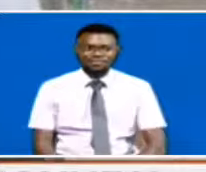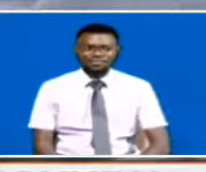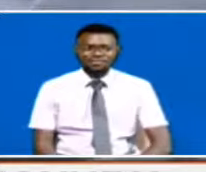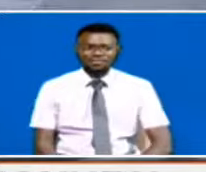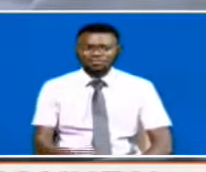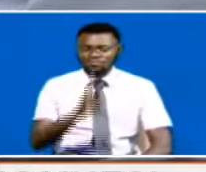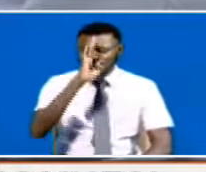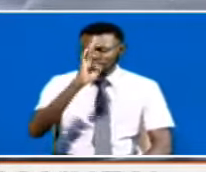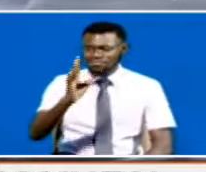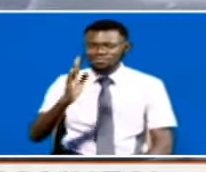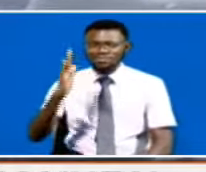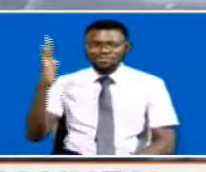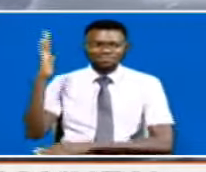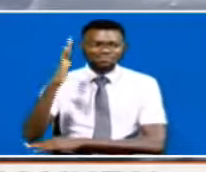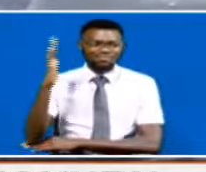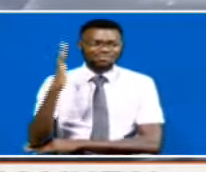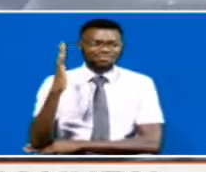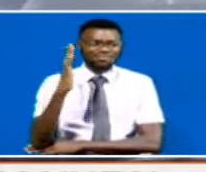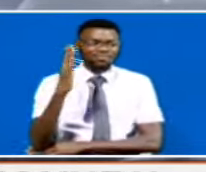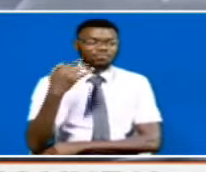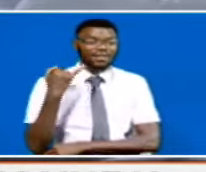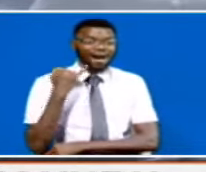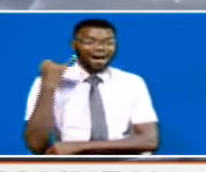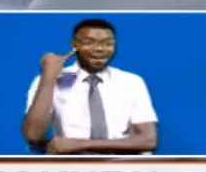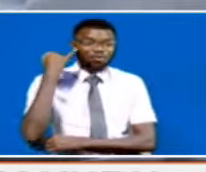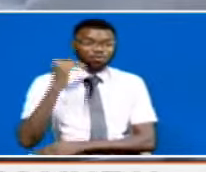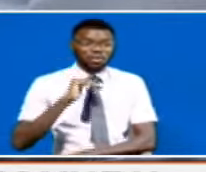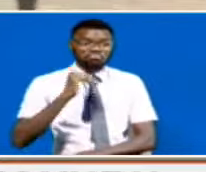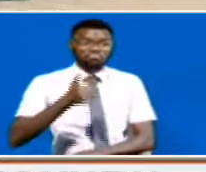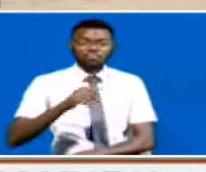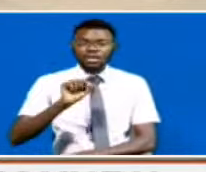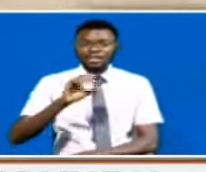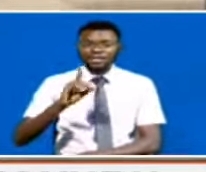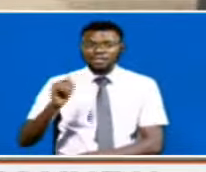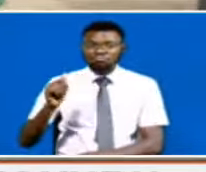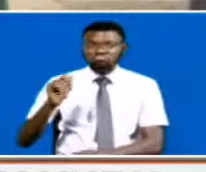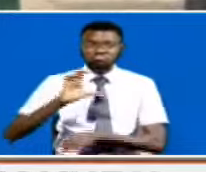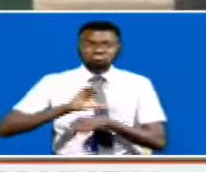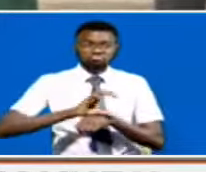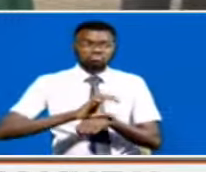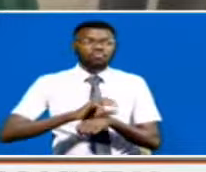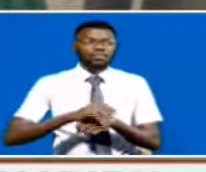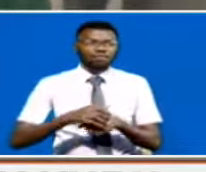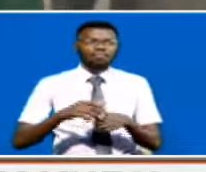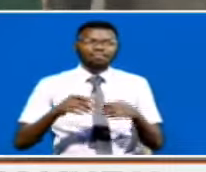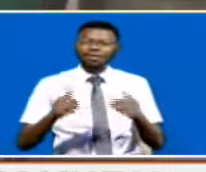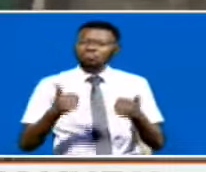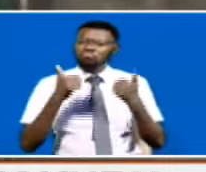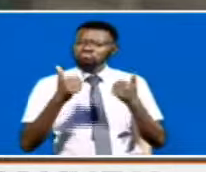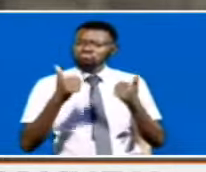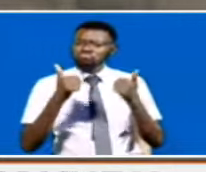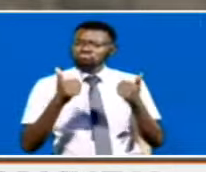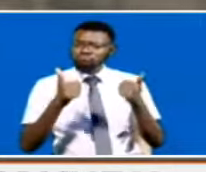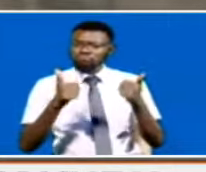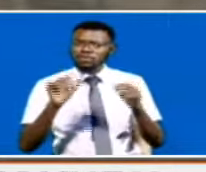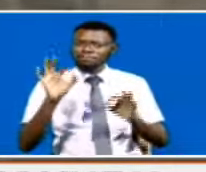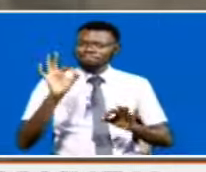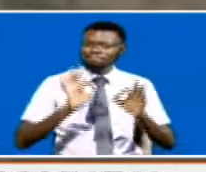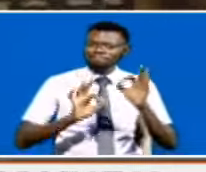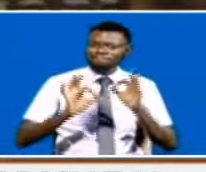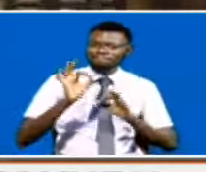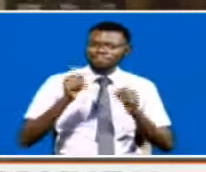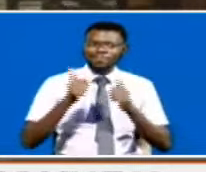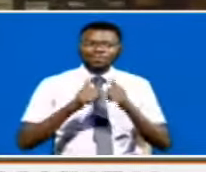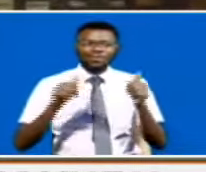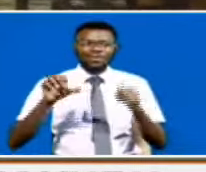Sunday afternoon at the Langalanga SDA Church in Nakuru City, the venue was modestly decorated for the wedding of Stephen Chalo and the love